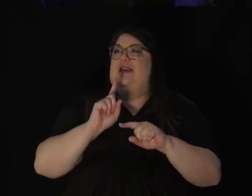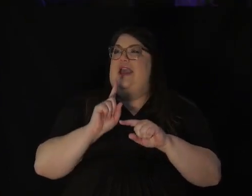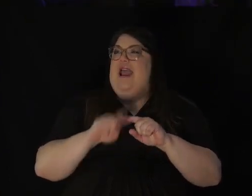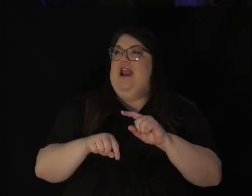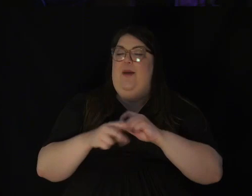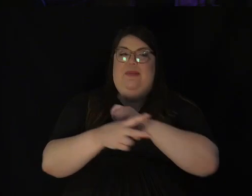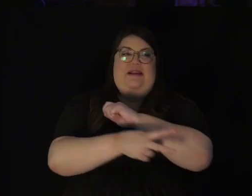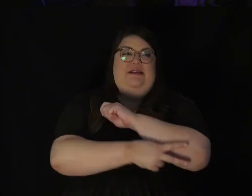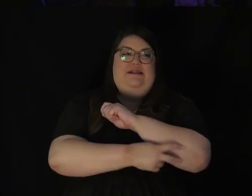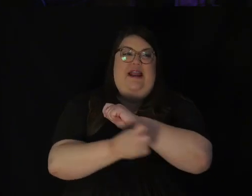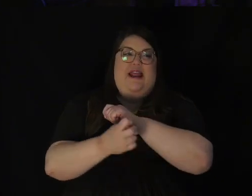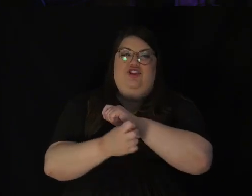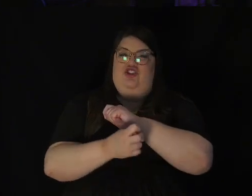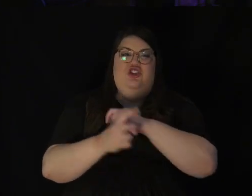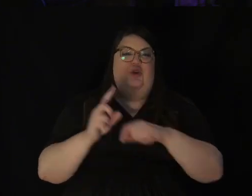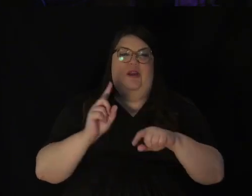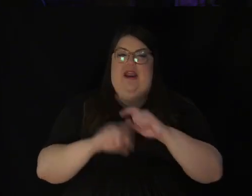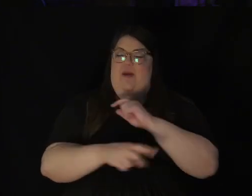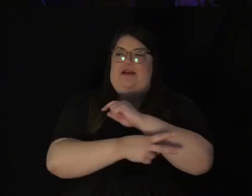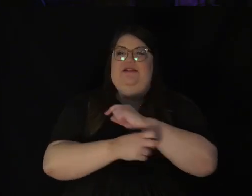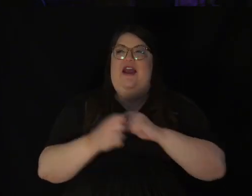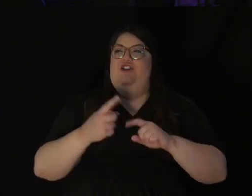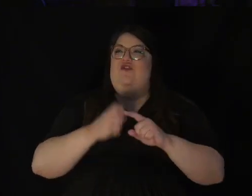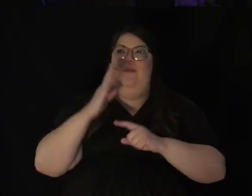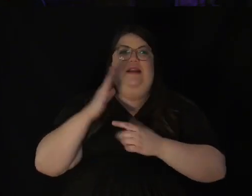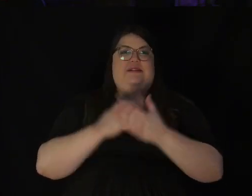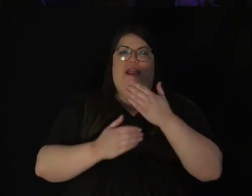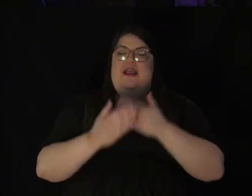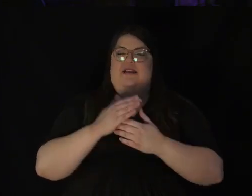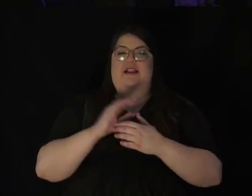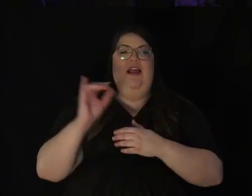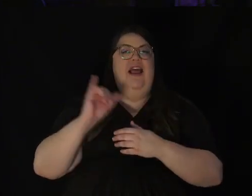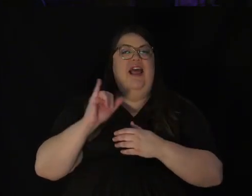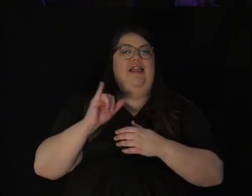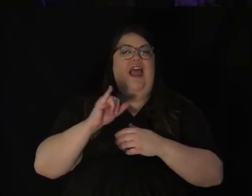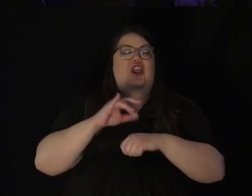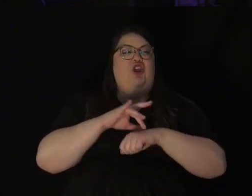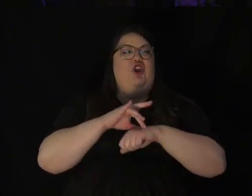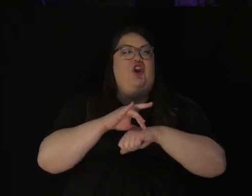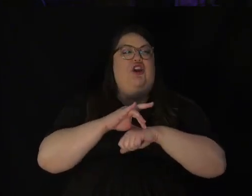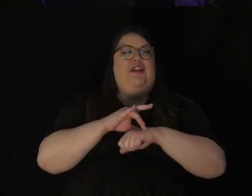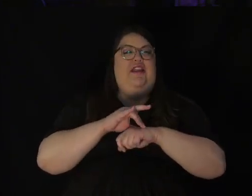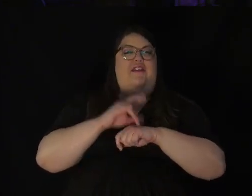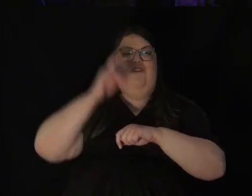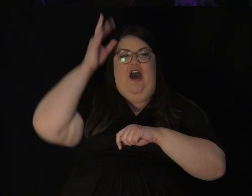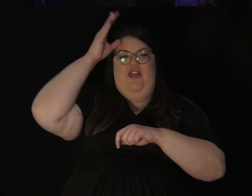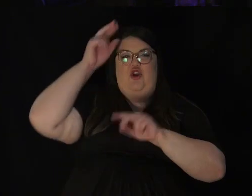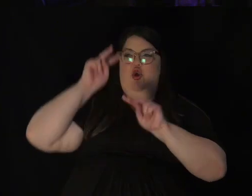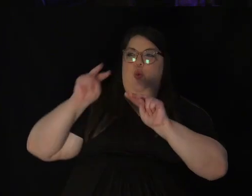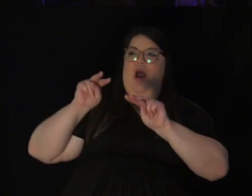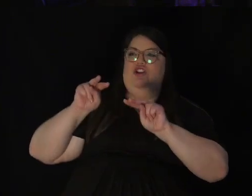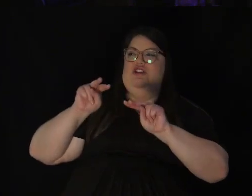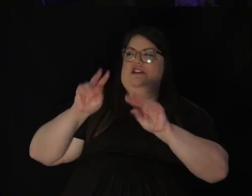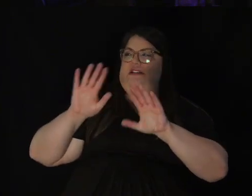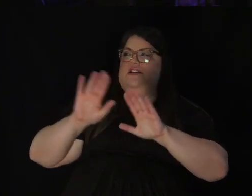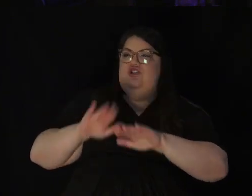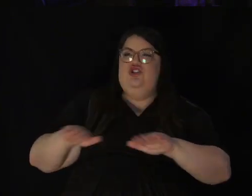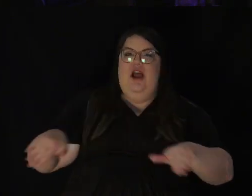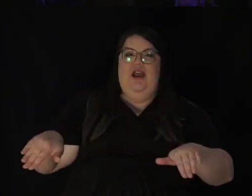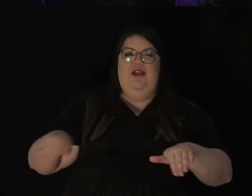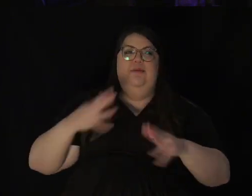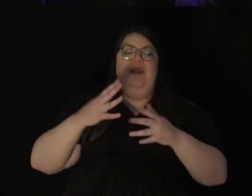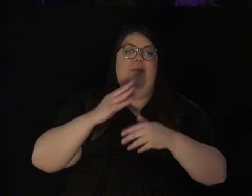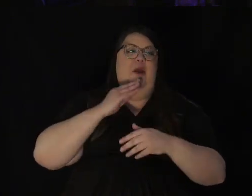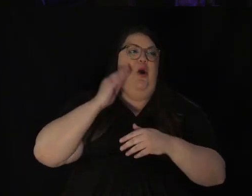snatched from his hand. Just like an earthly father who watches over his child, maybe in